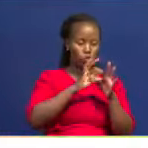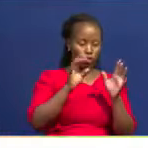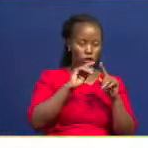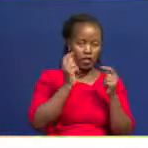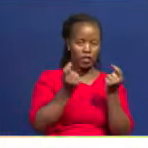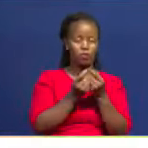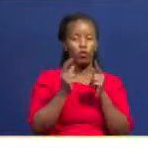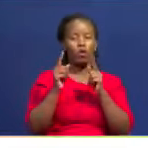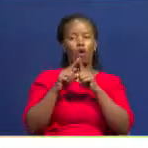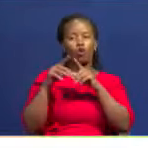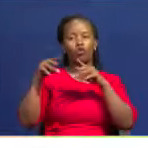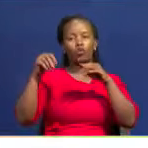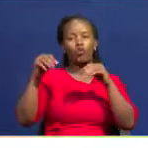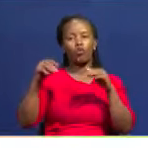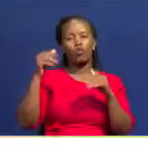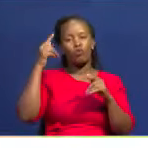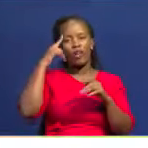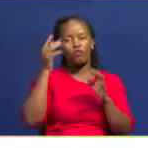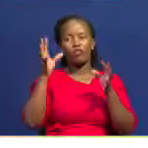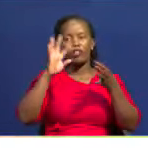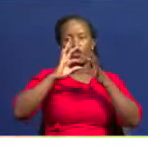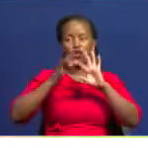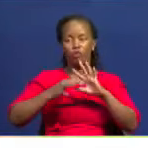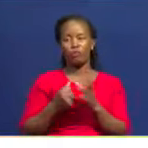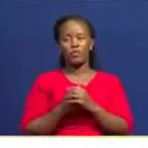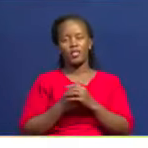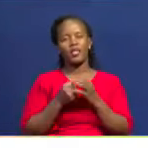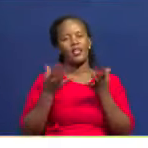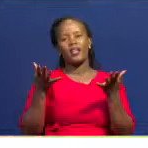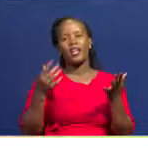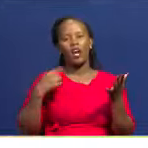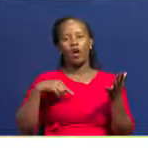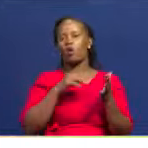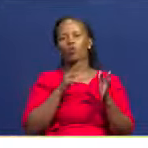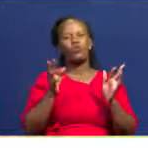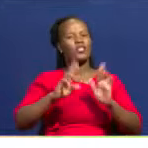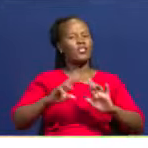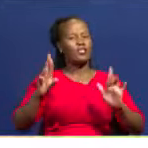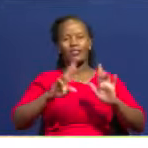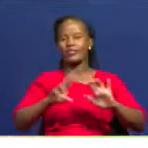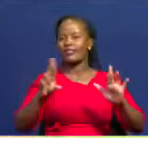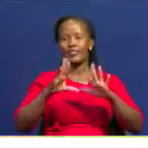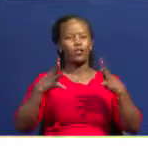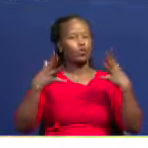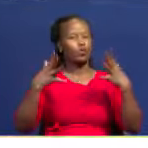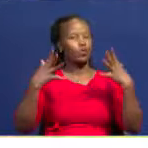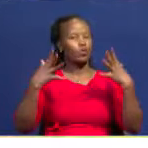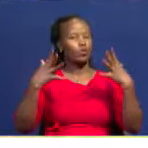qualify the Olympics. And how the boys have been prepared, I think it's a good preparation right now.